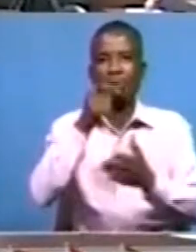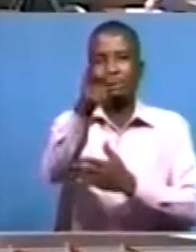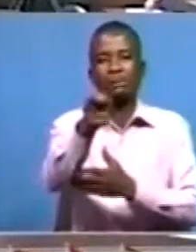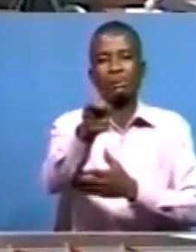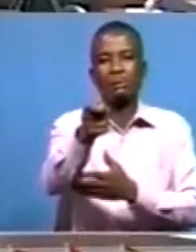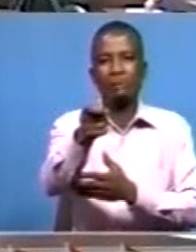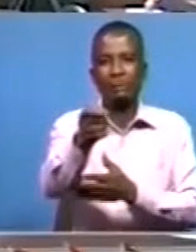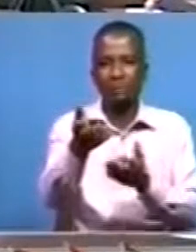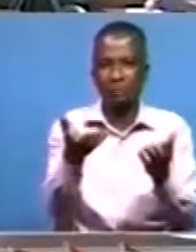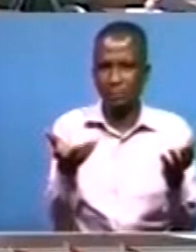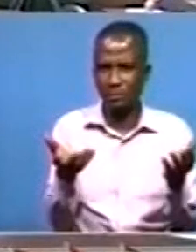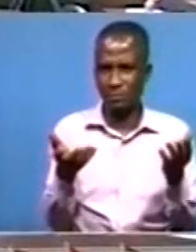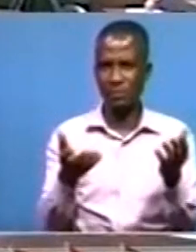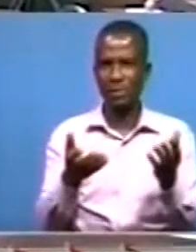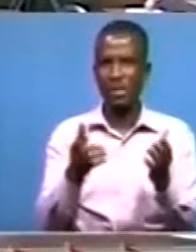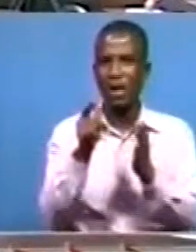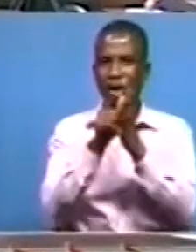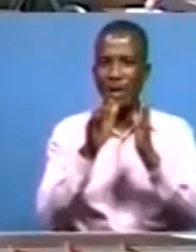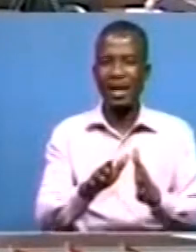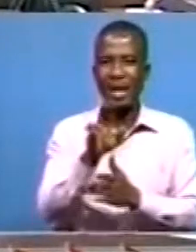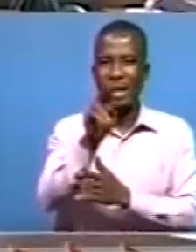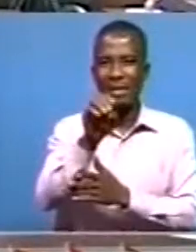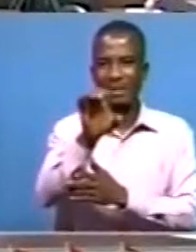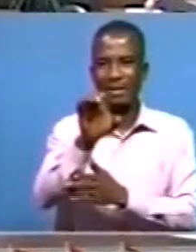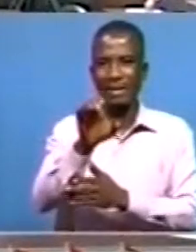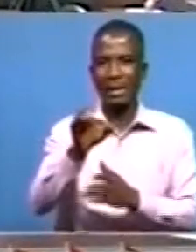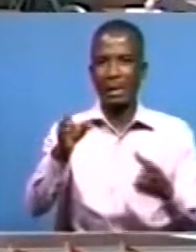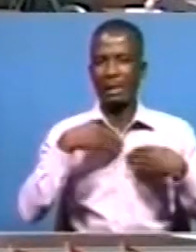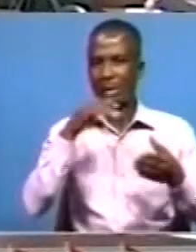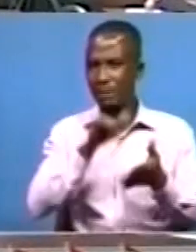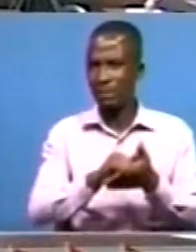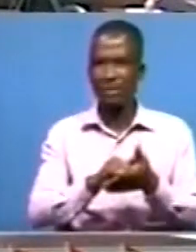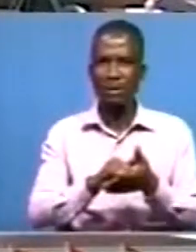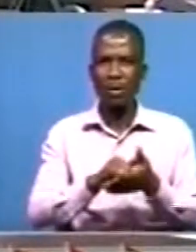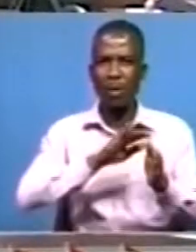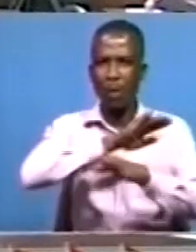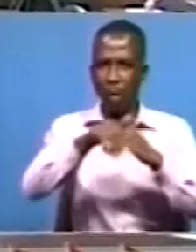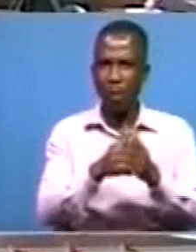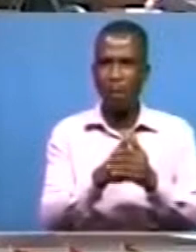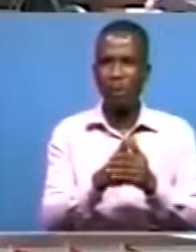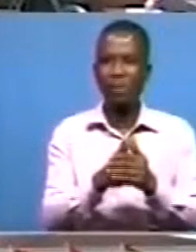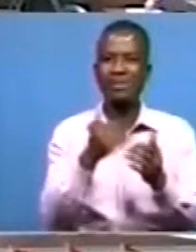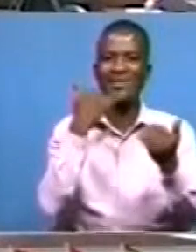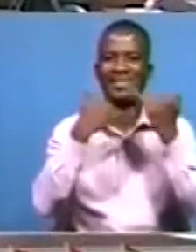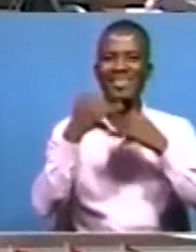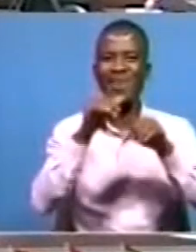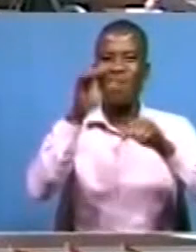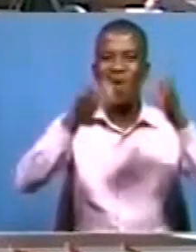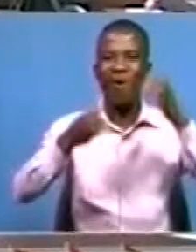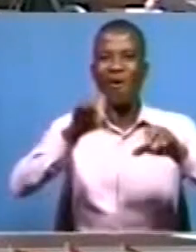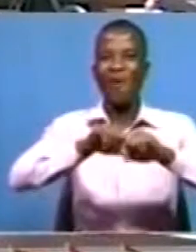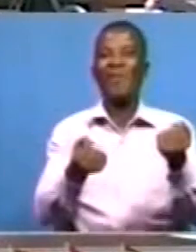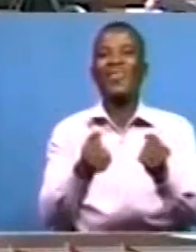given. Counsel for petitioner has asserted that it amounts to a fundamental error for this court to